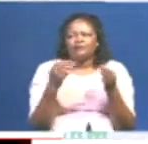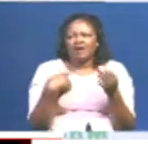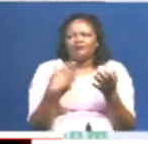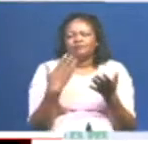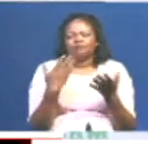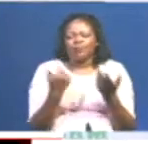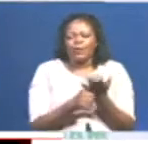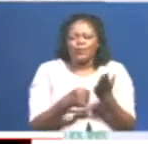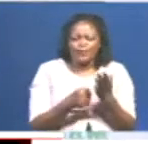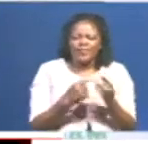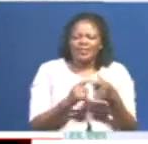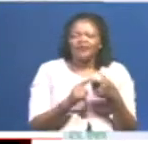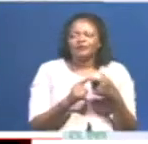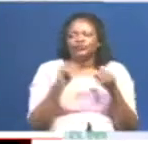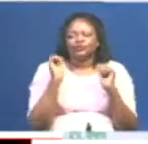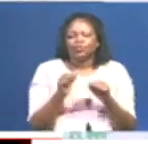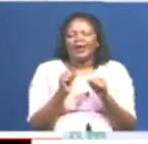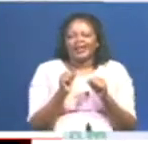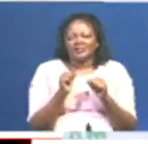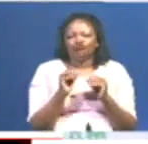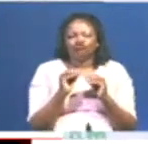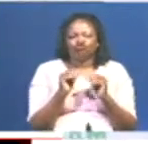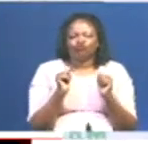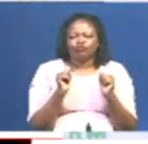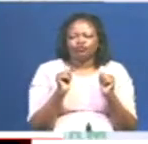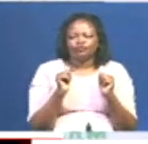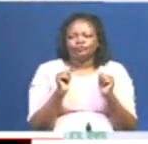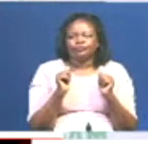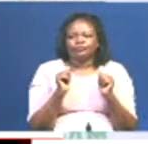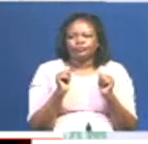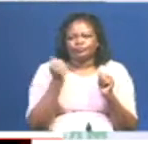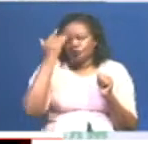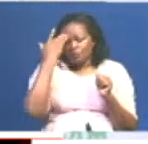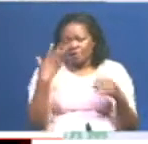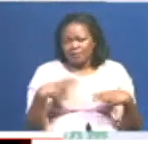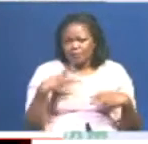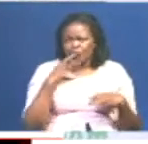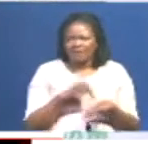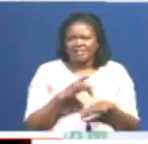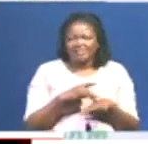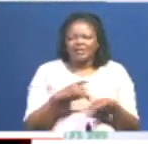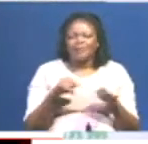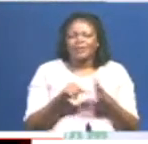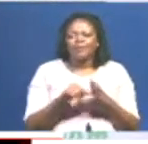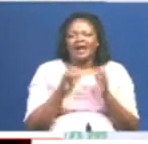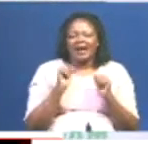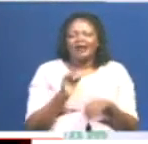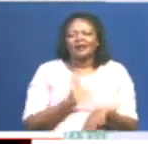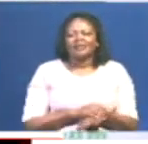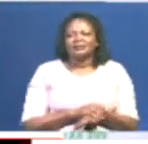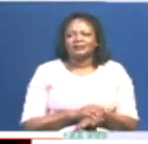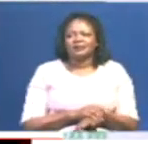reached, then you are able to now activate them so that the people who are affected by the crisis are able to get